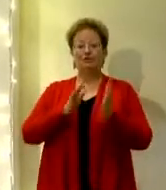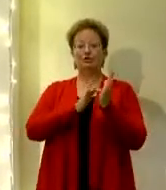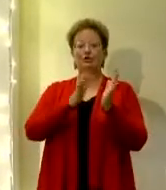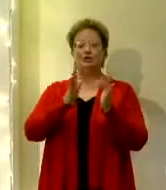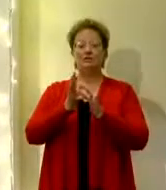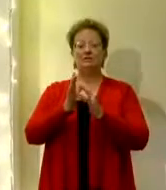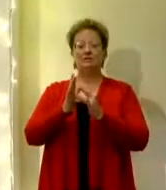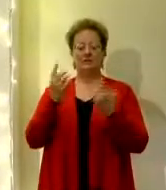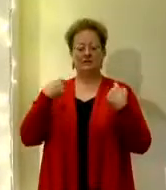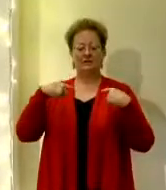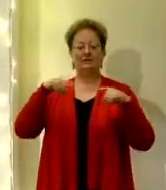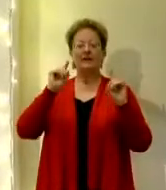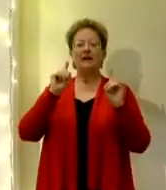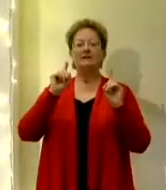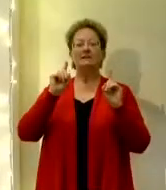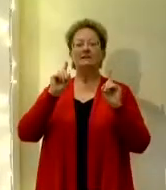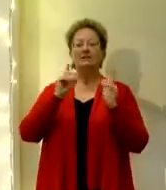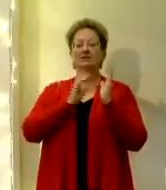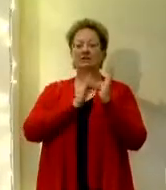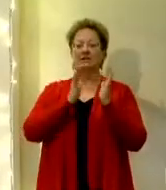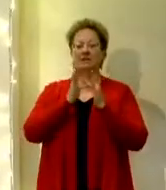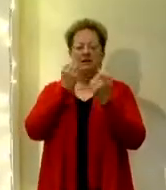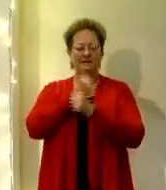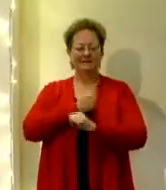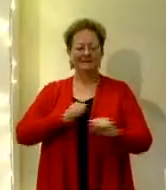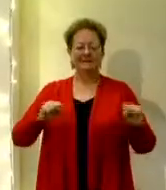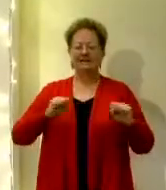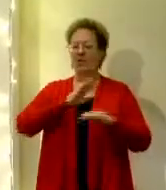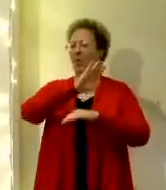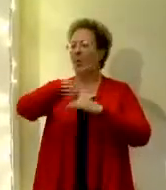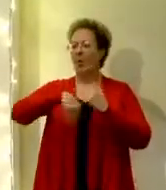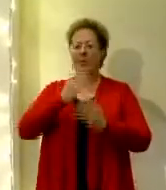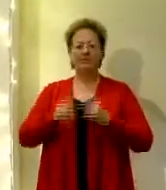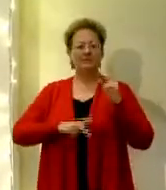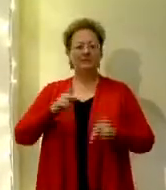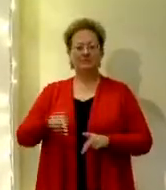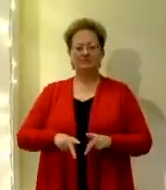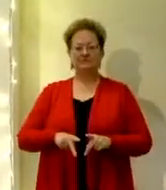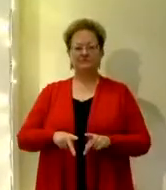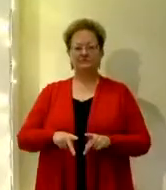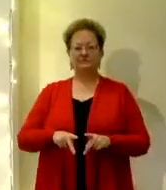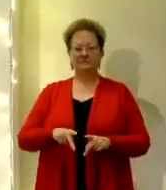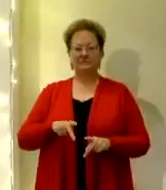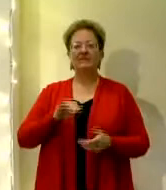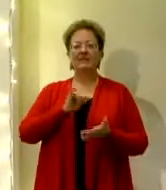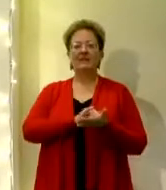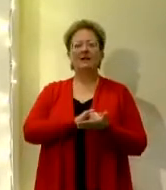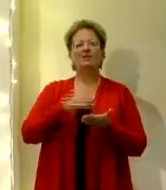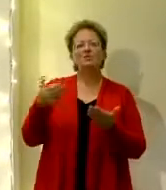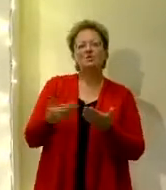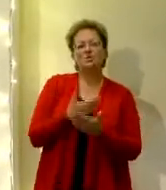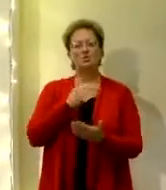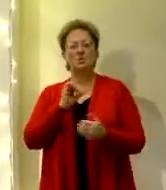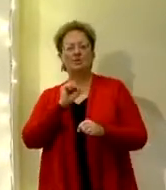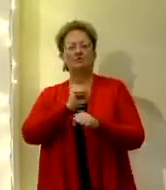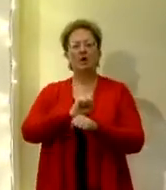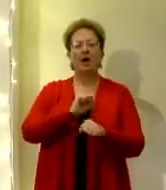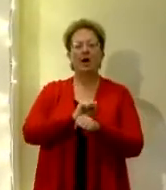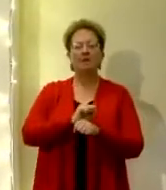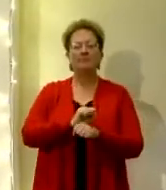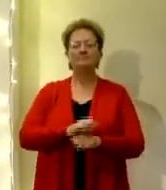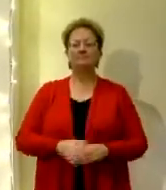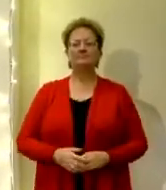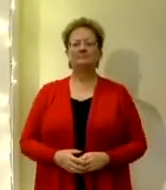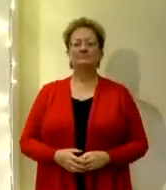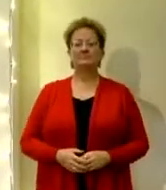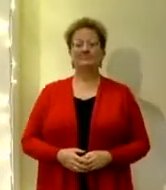when he will deliver all people from their sins. That's your job, Joseph. So though he felt like he lost his